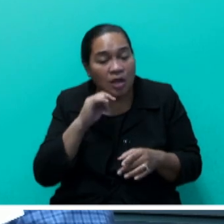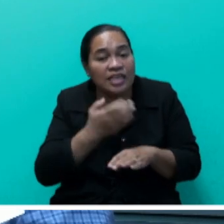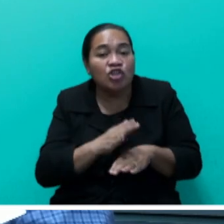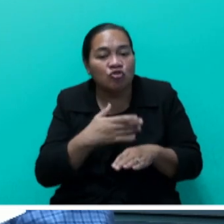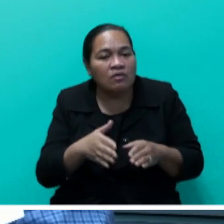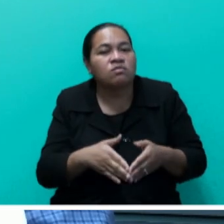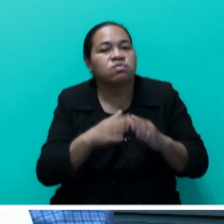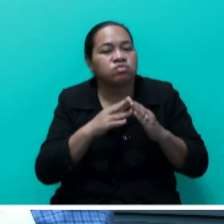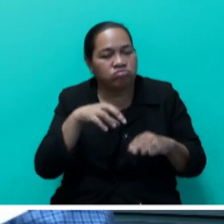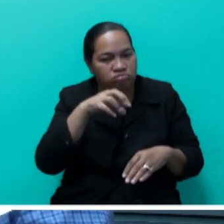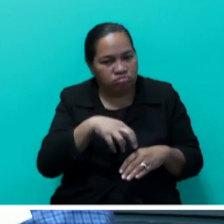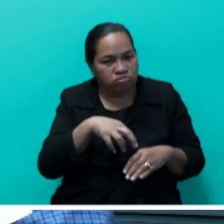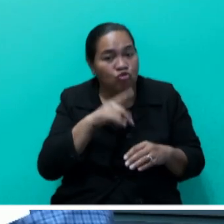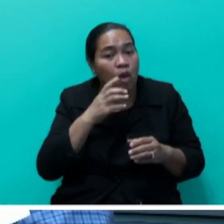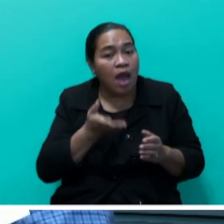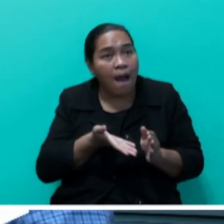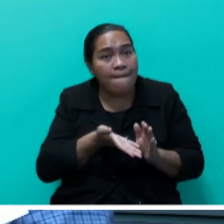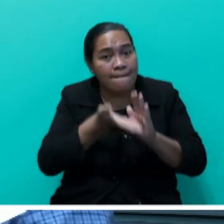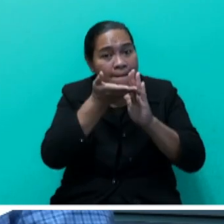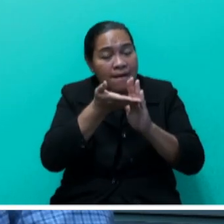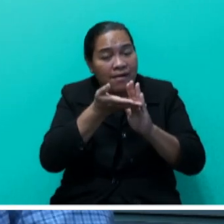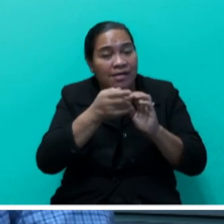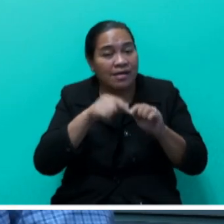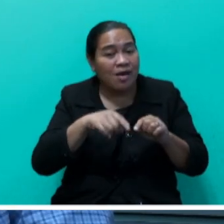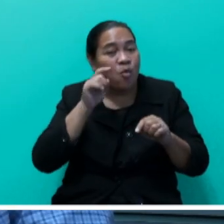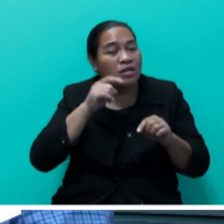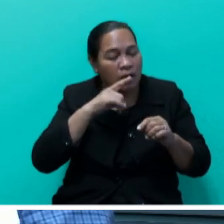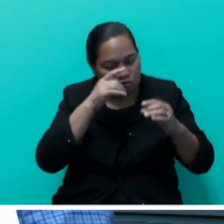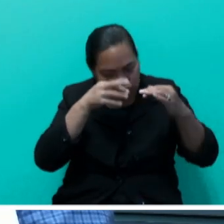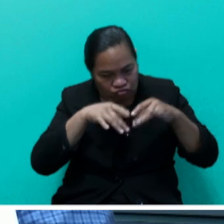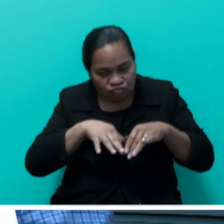at an improved elevation at Navangingi to support further